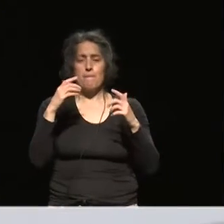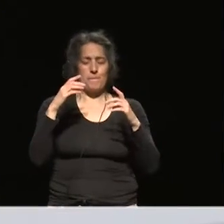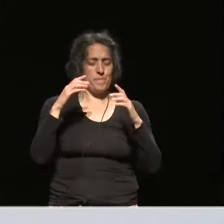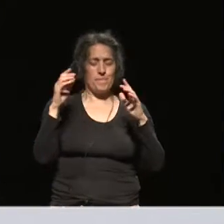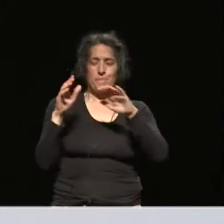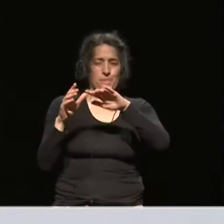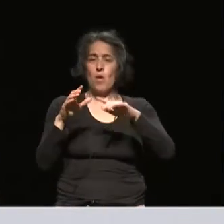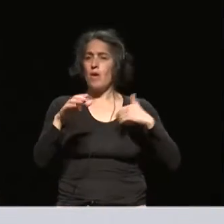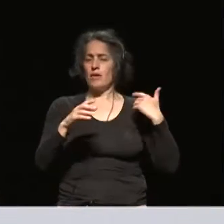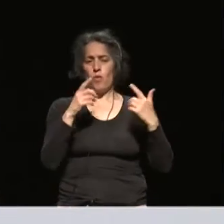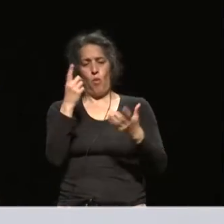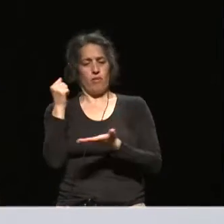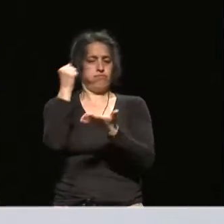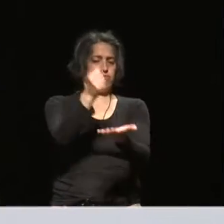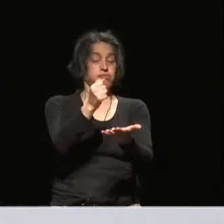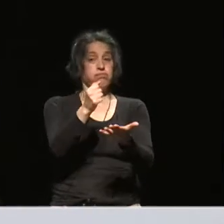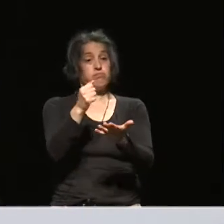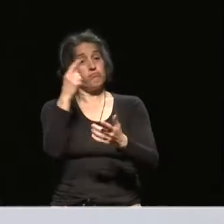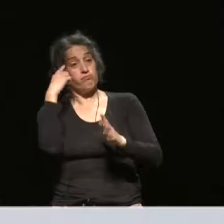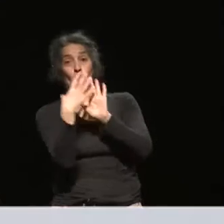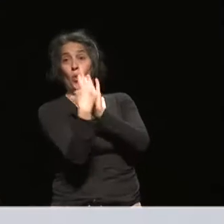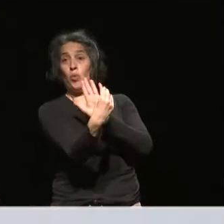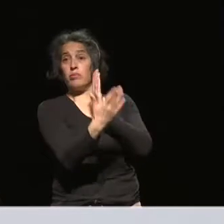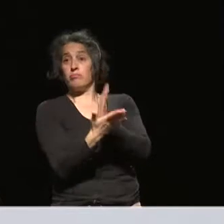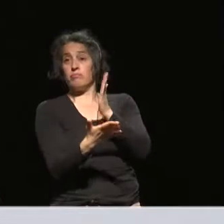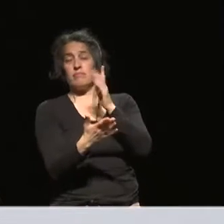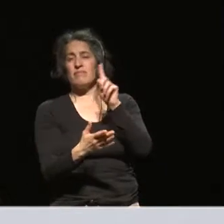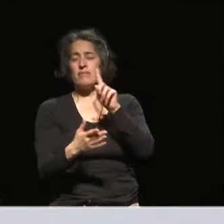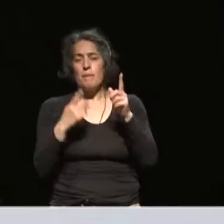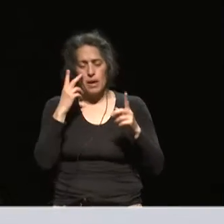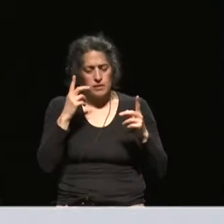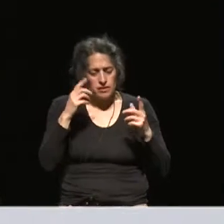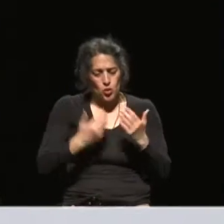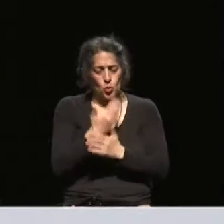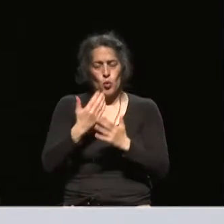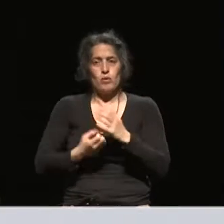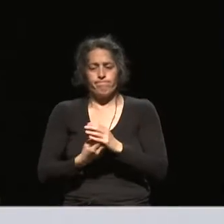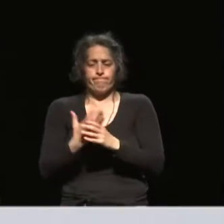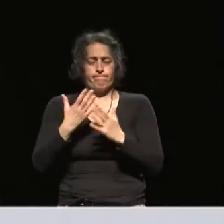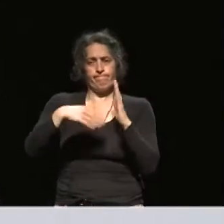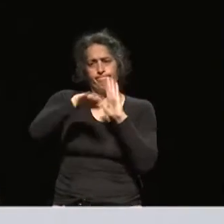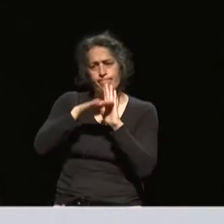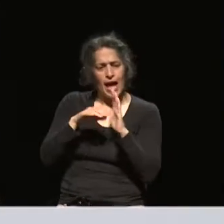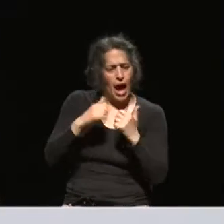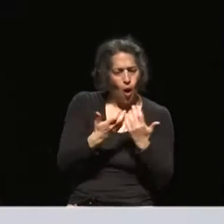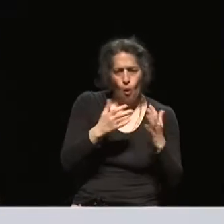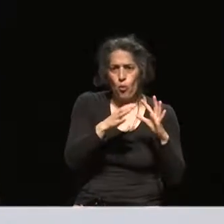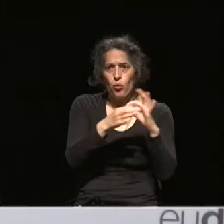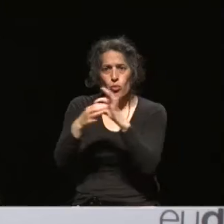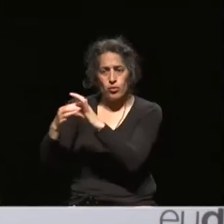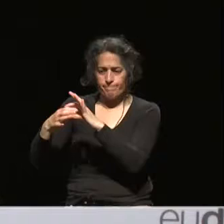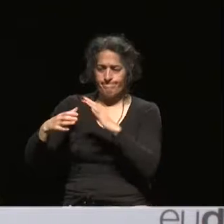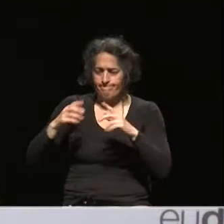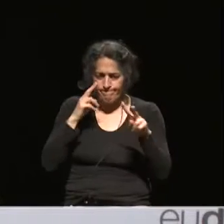isn't working. It just might mean that we don't know how to measure that success yet. My second and final point is that indirect approaches to